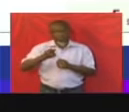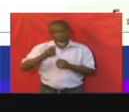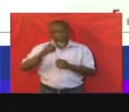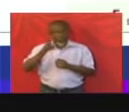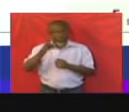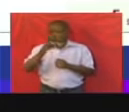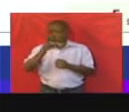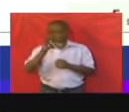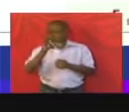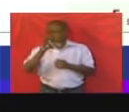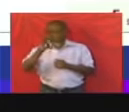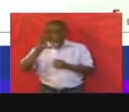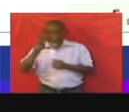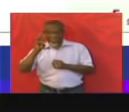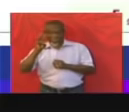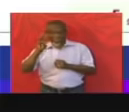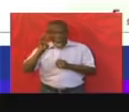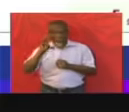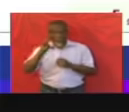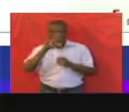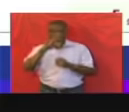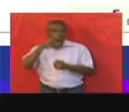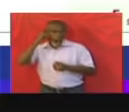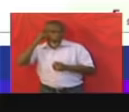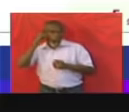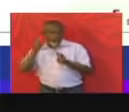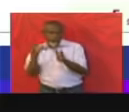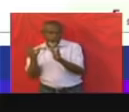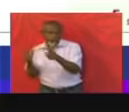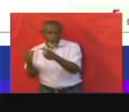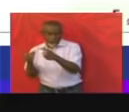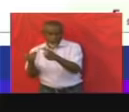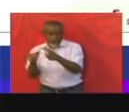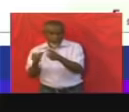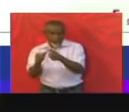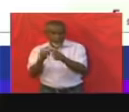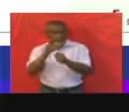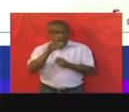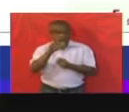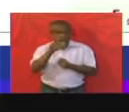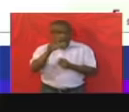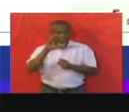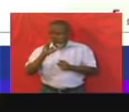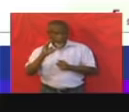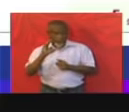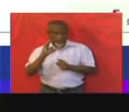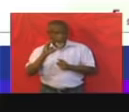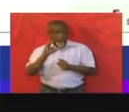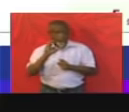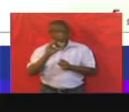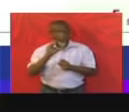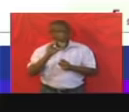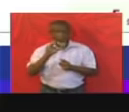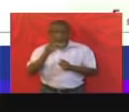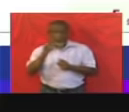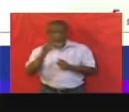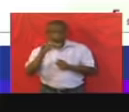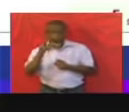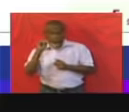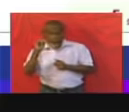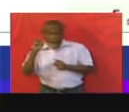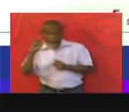4,867 cases currently in home self-isolation. There are 303 individuals in hospital, and